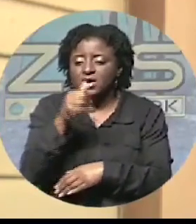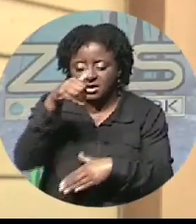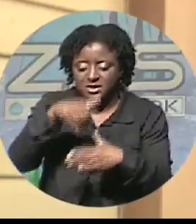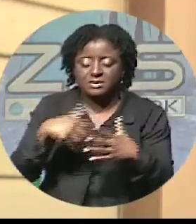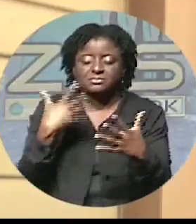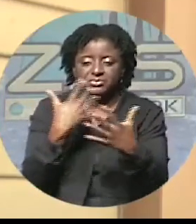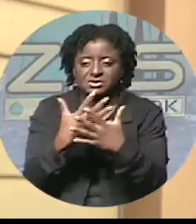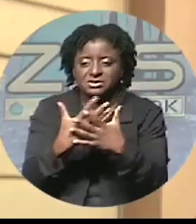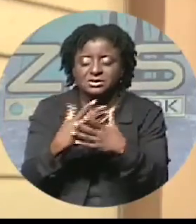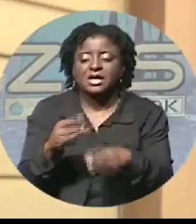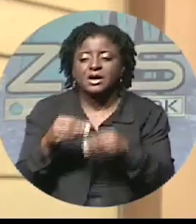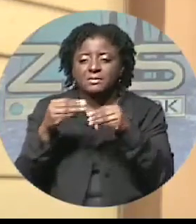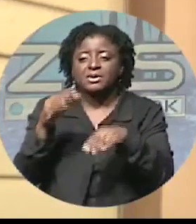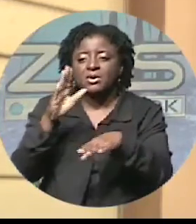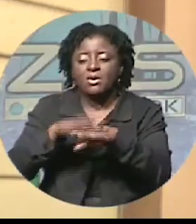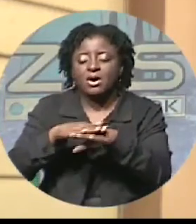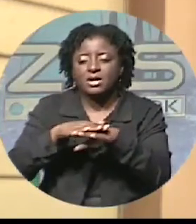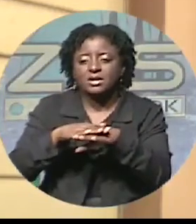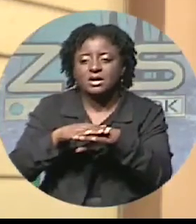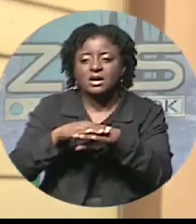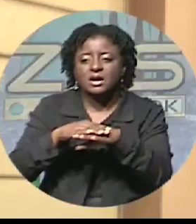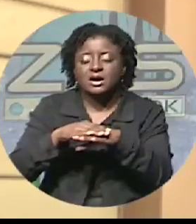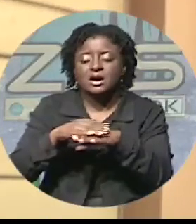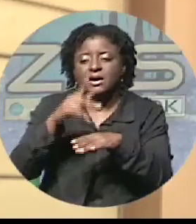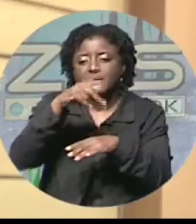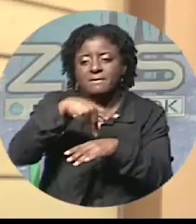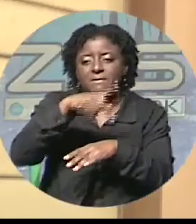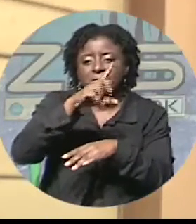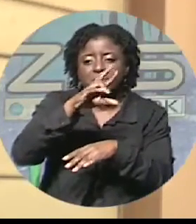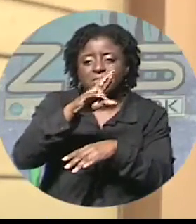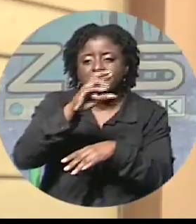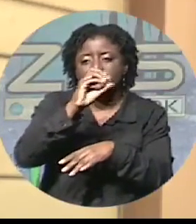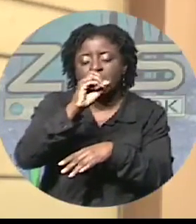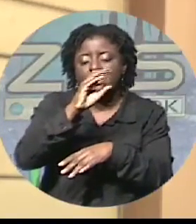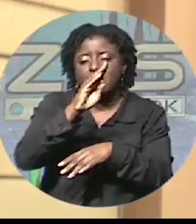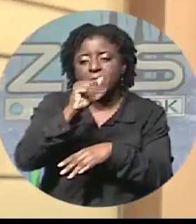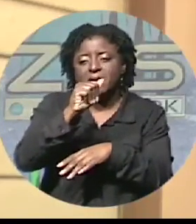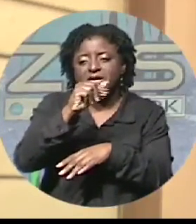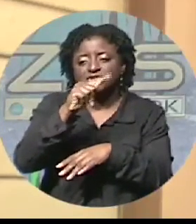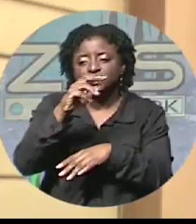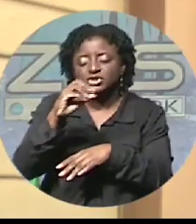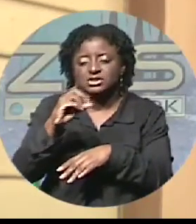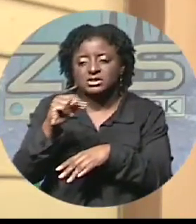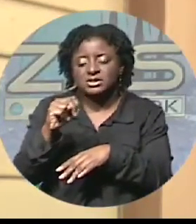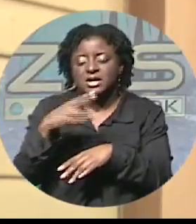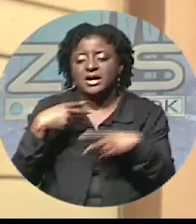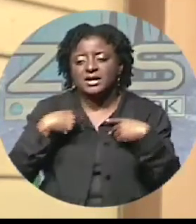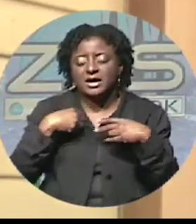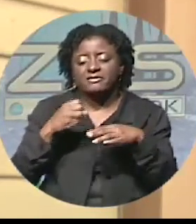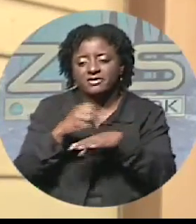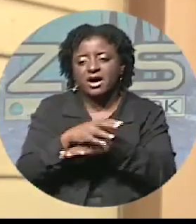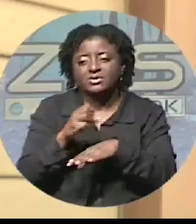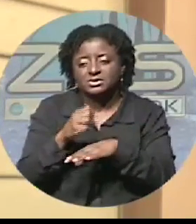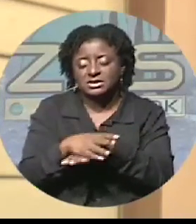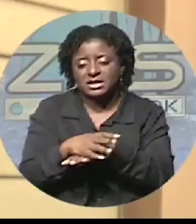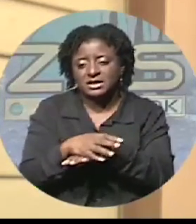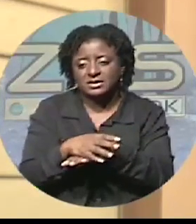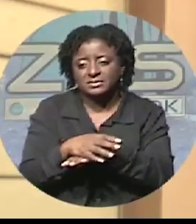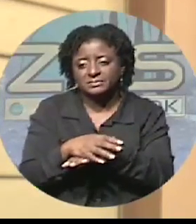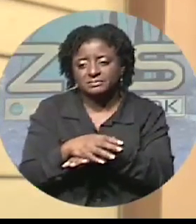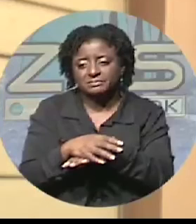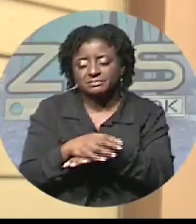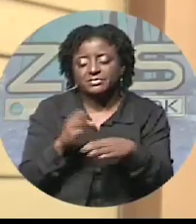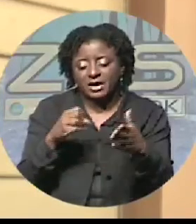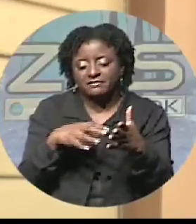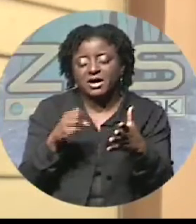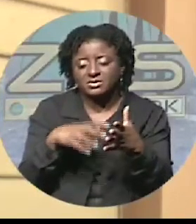probation. They have to submit themselves to counseling. If they are young people who do not have skills, they submit themselves to some kind of